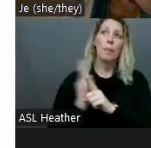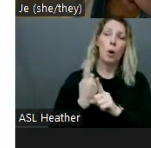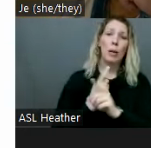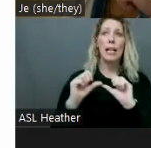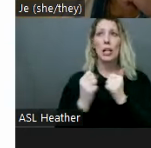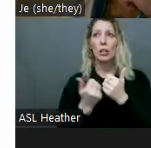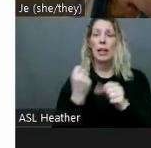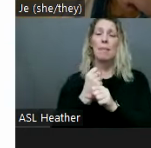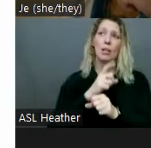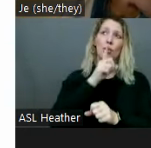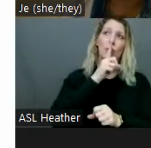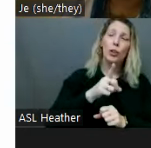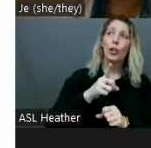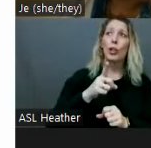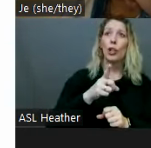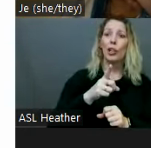sure that,